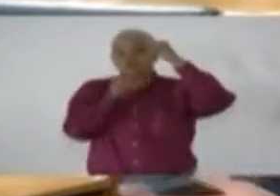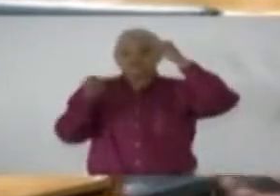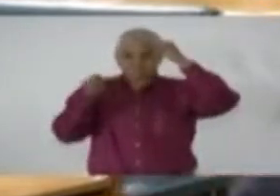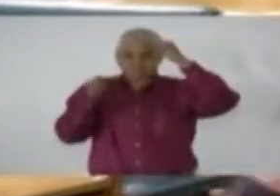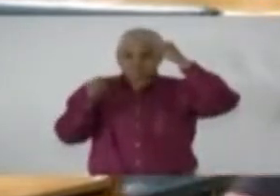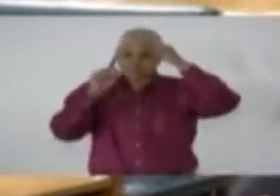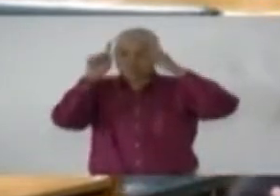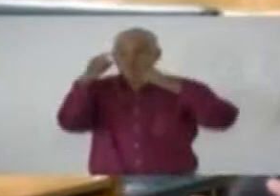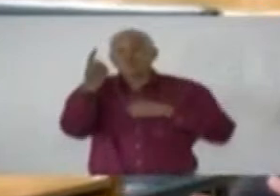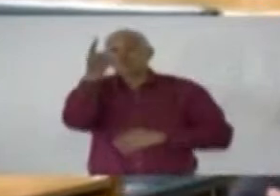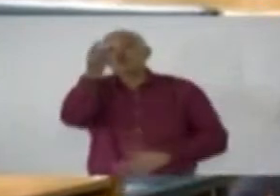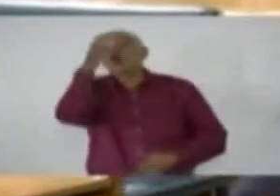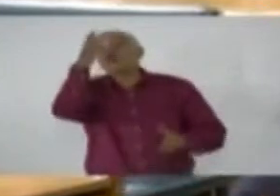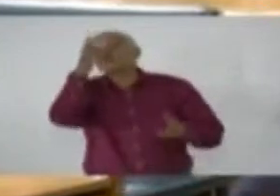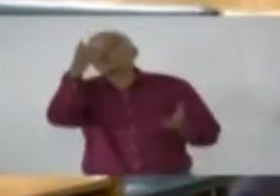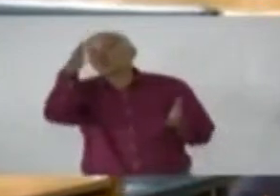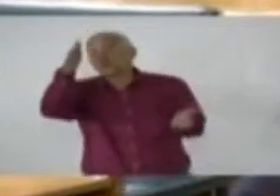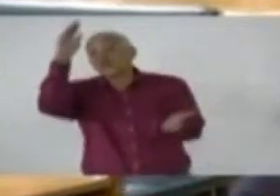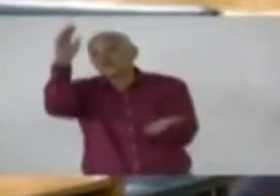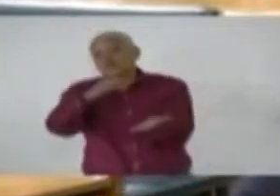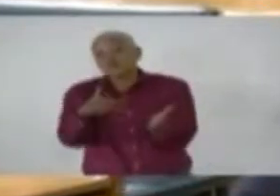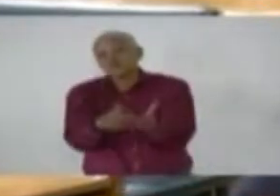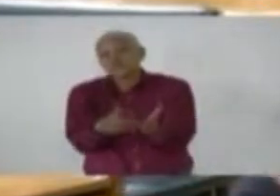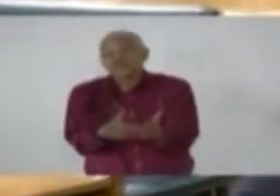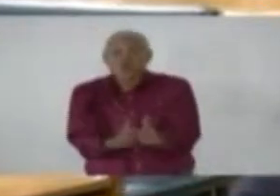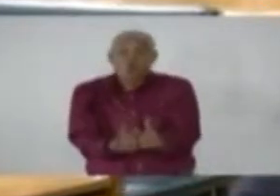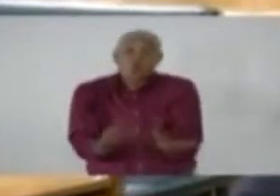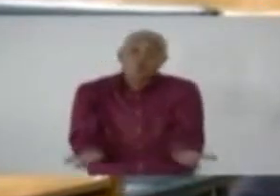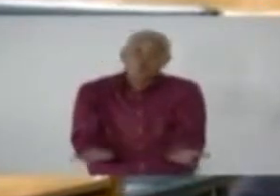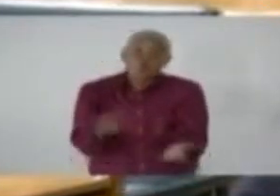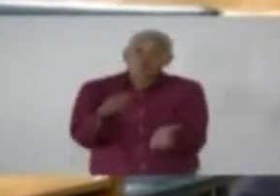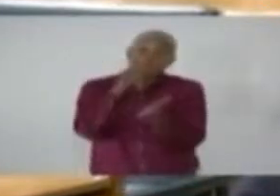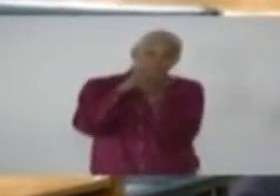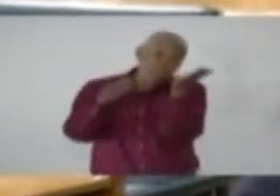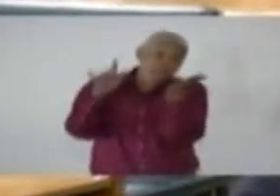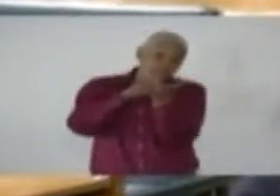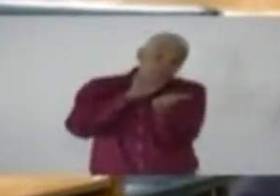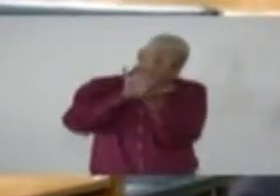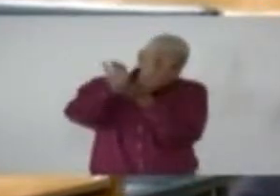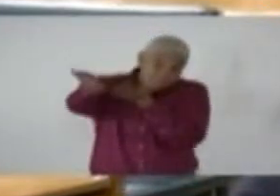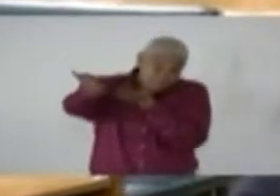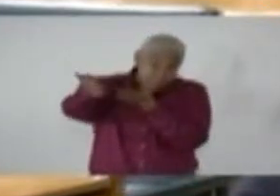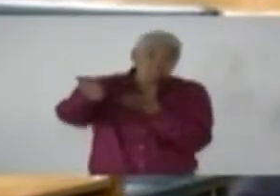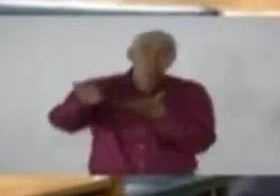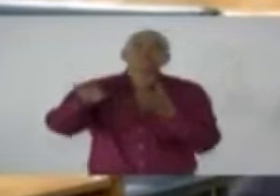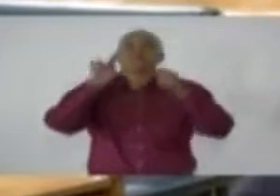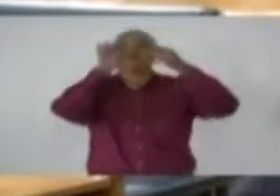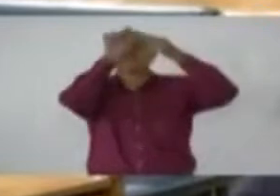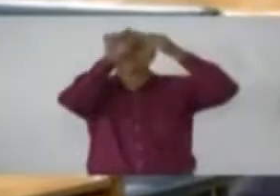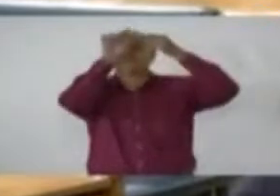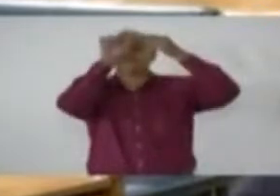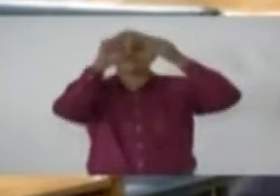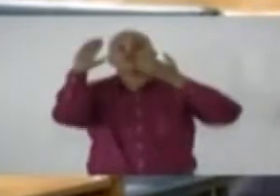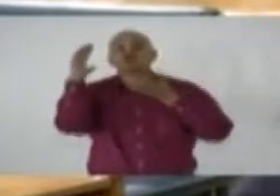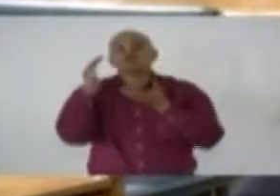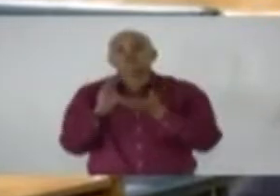Only one of two ways to reduce that debt. You either pay off the numerator, reduce your